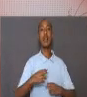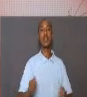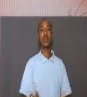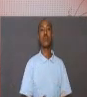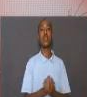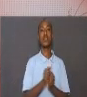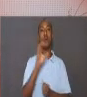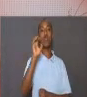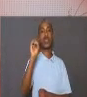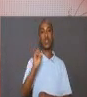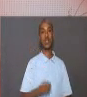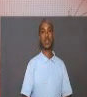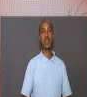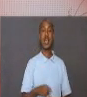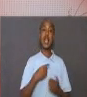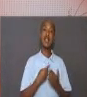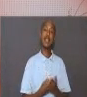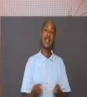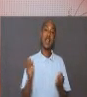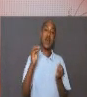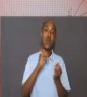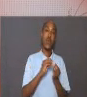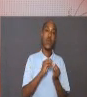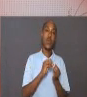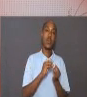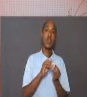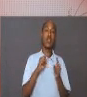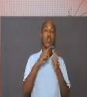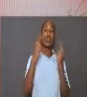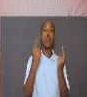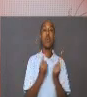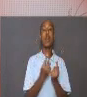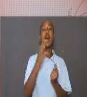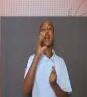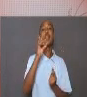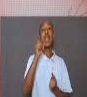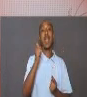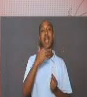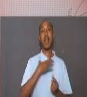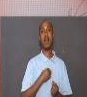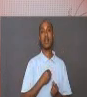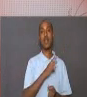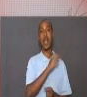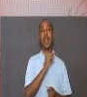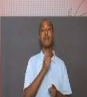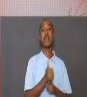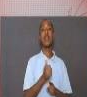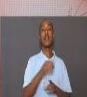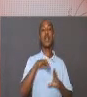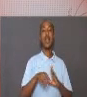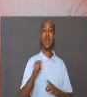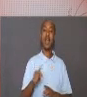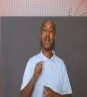oxygen. These include the noble gases and metals that are